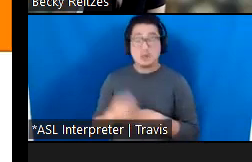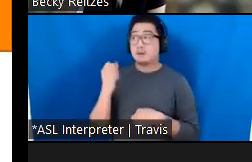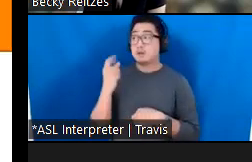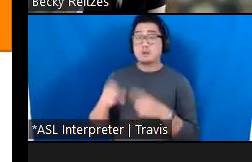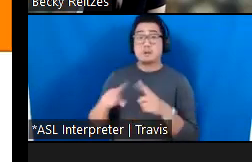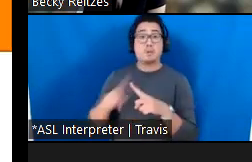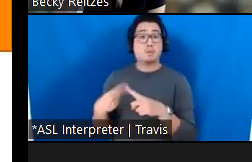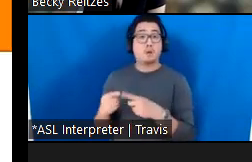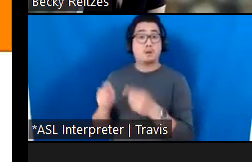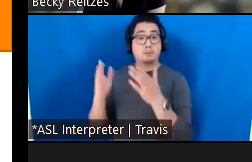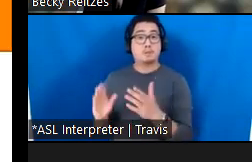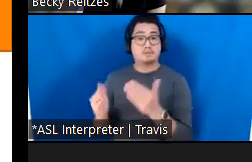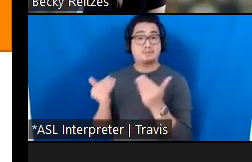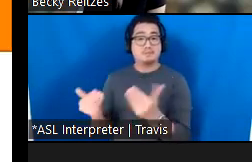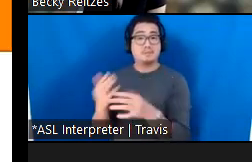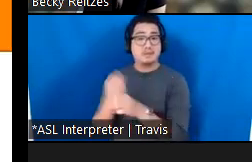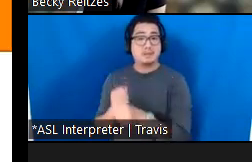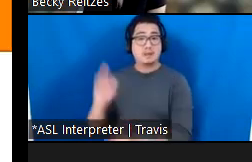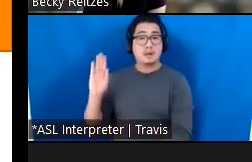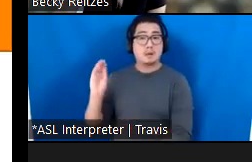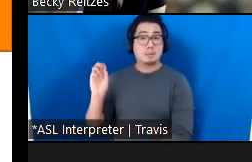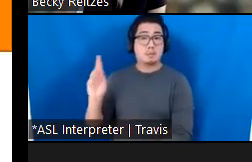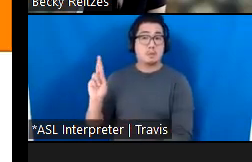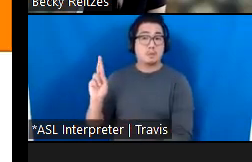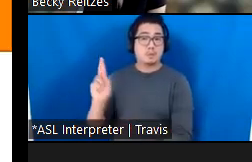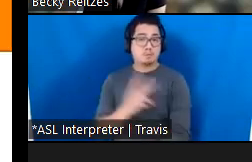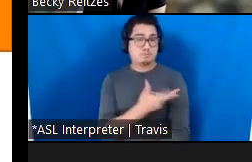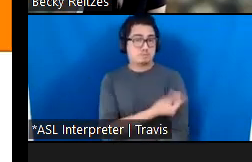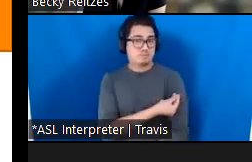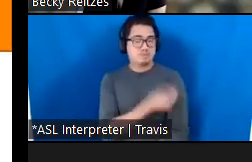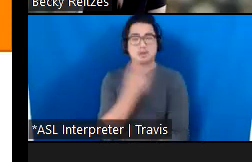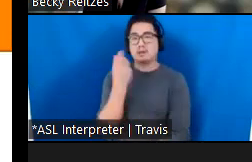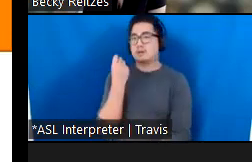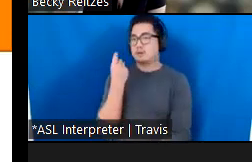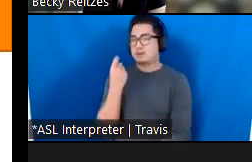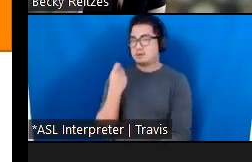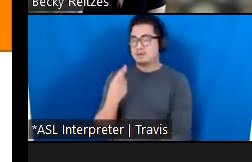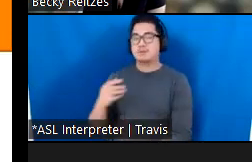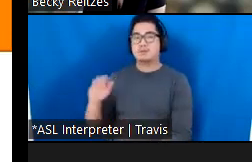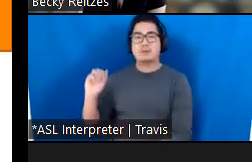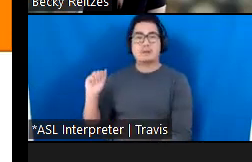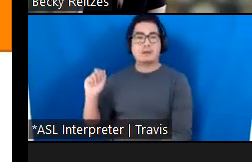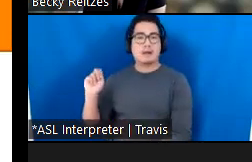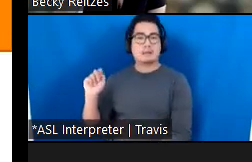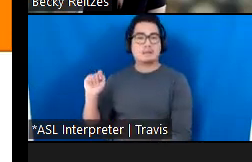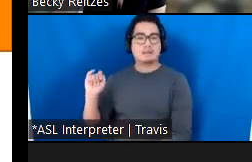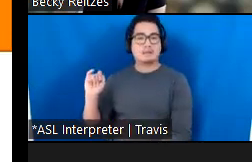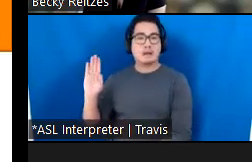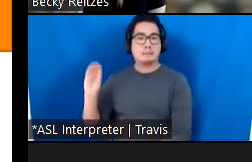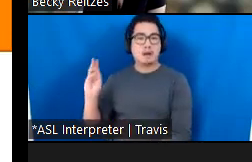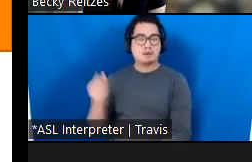protections through the umbilical cords. And that is going to mean that the baby is going to be born